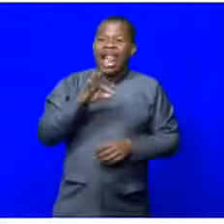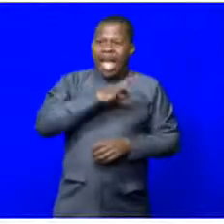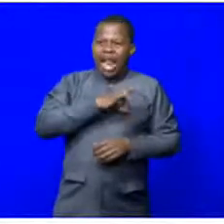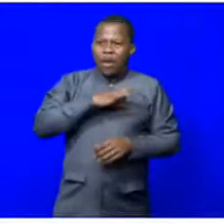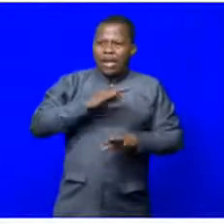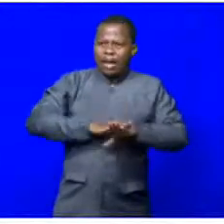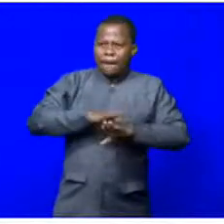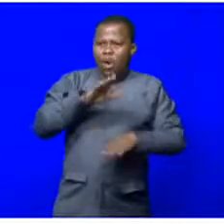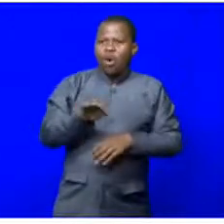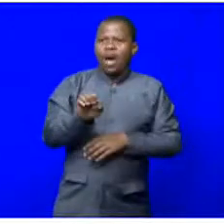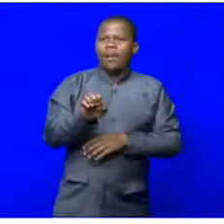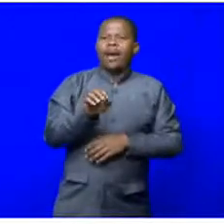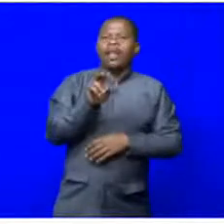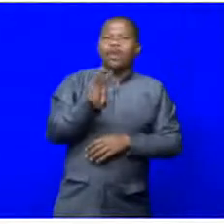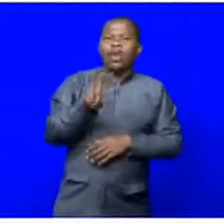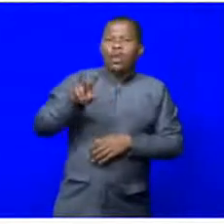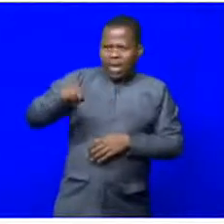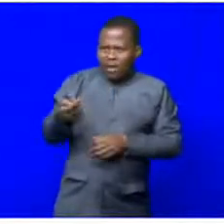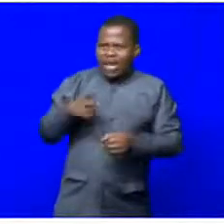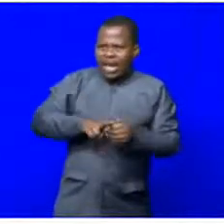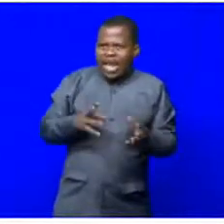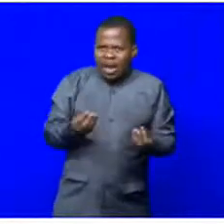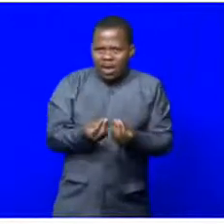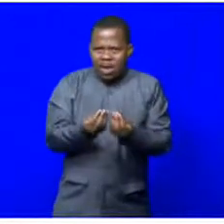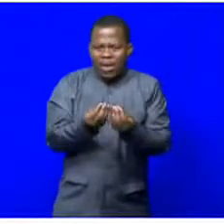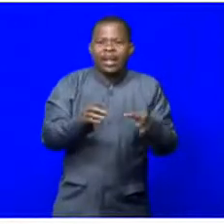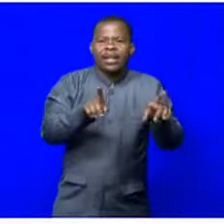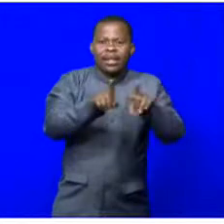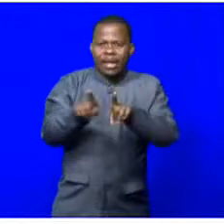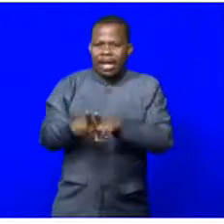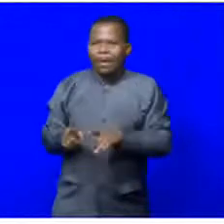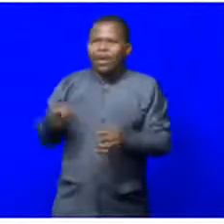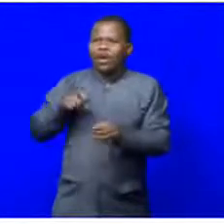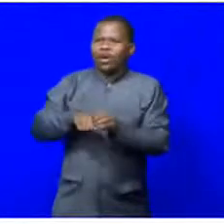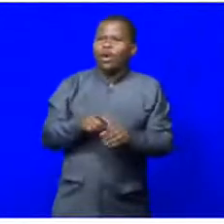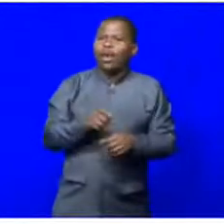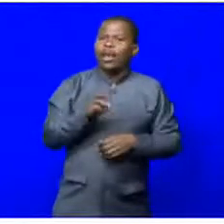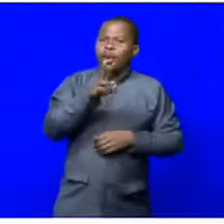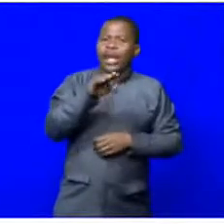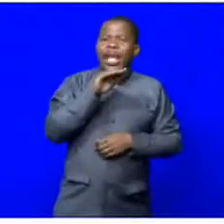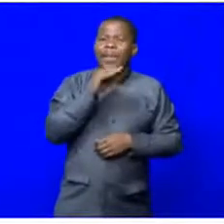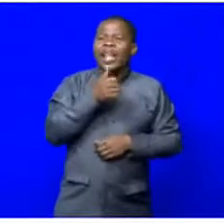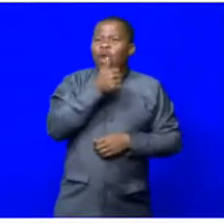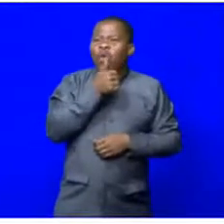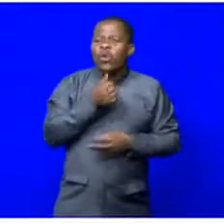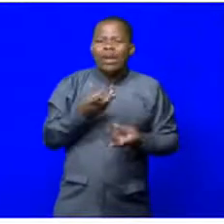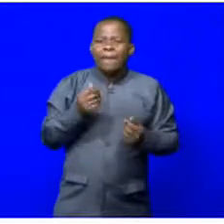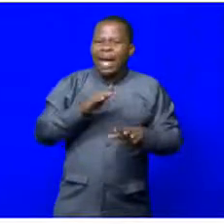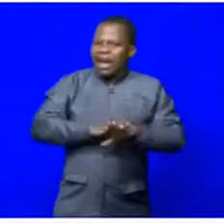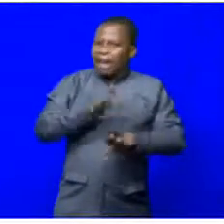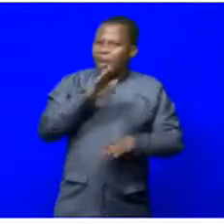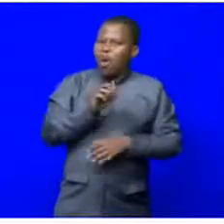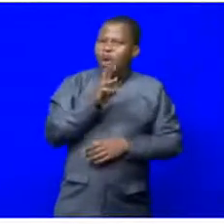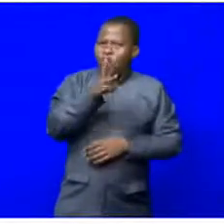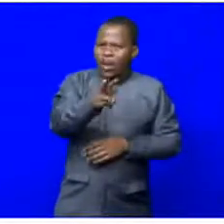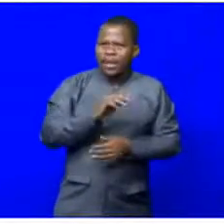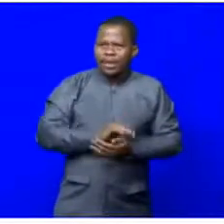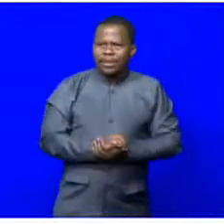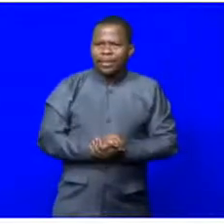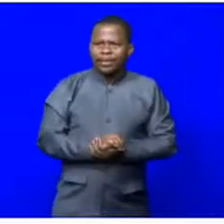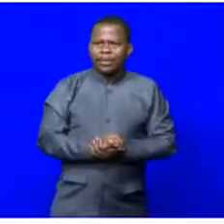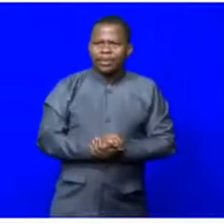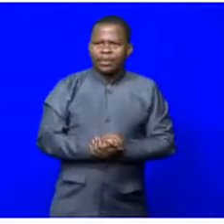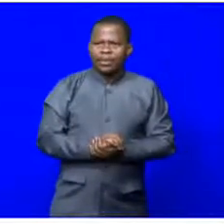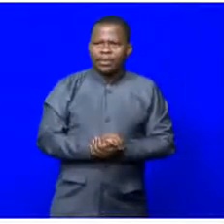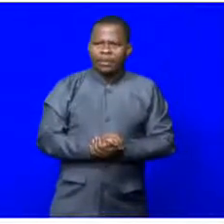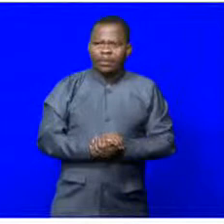ngabe 22000 nyaro nje sitawadlala futhi la ama tournaments nasicala kunye nasicala lelo kwandelisa nasicala ilingi lewe tournaments la dawa